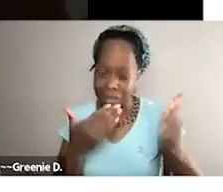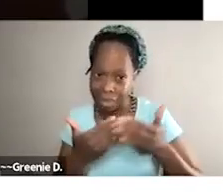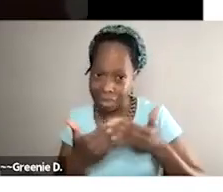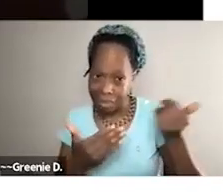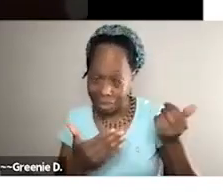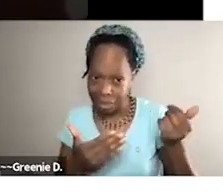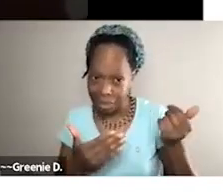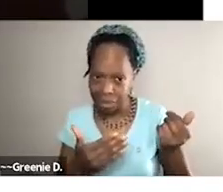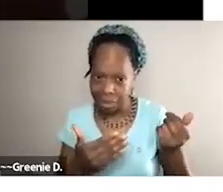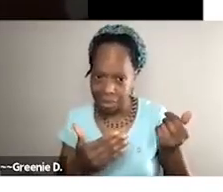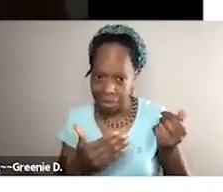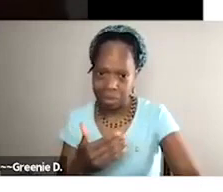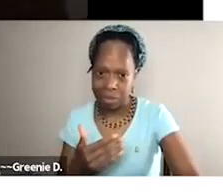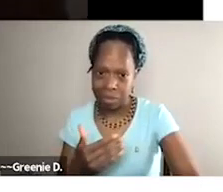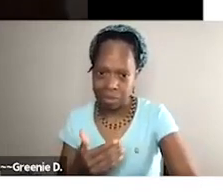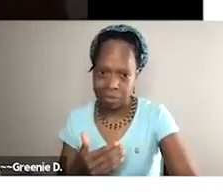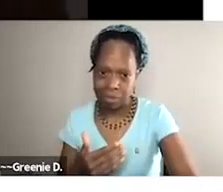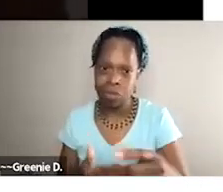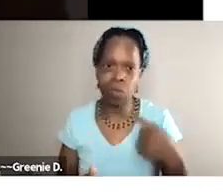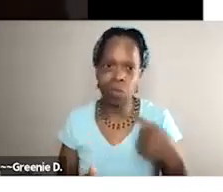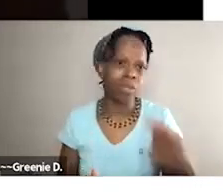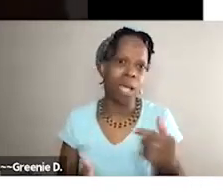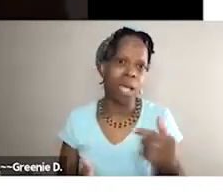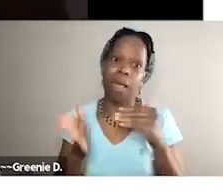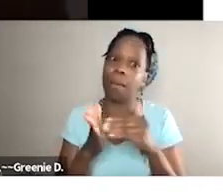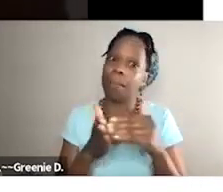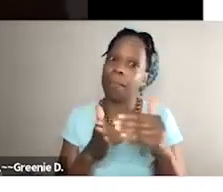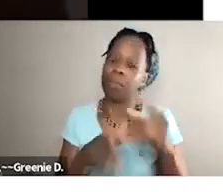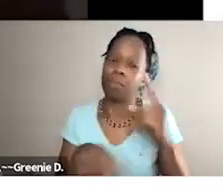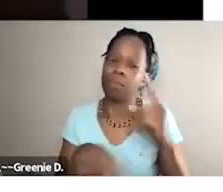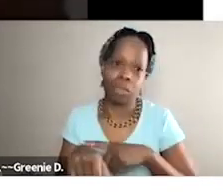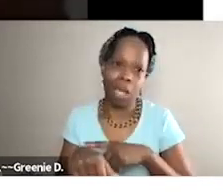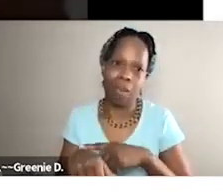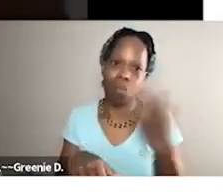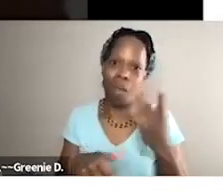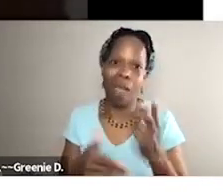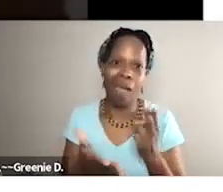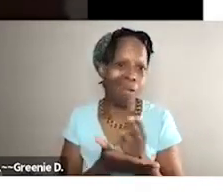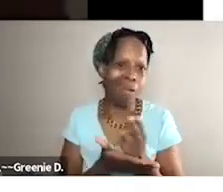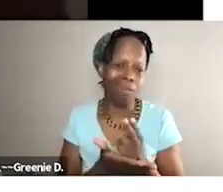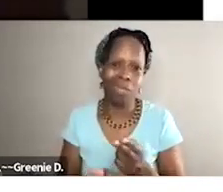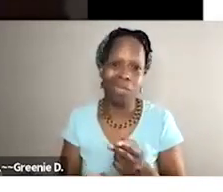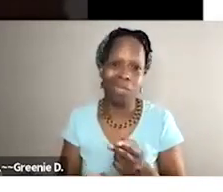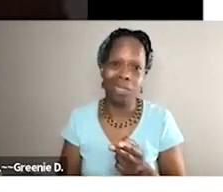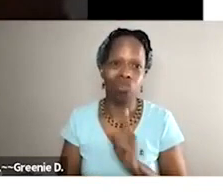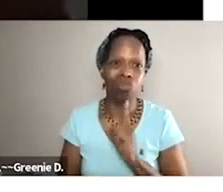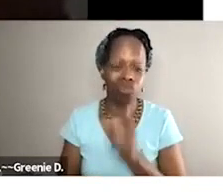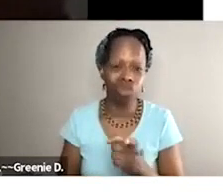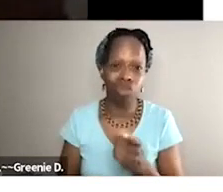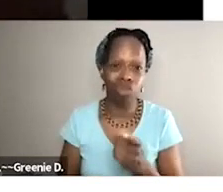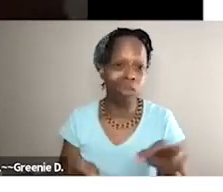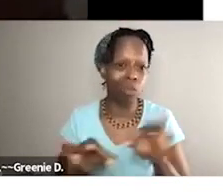lot of ableism, we've said this a million times, but that's because it's honestly the truth and it's just so important. A lot of ableism and a